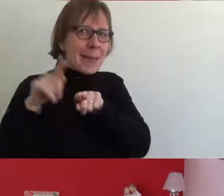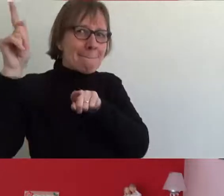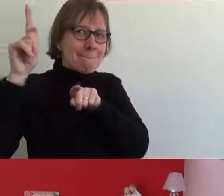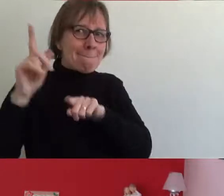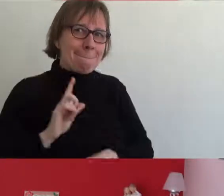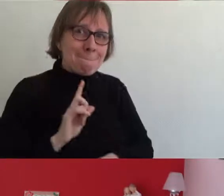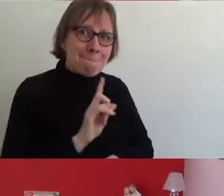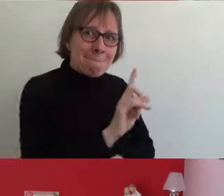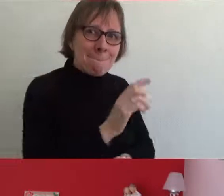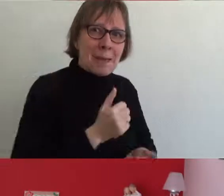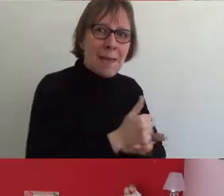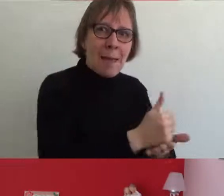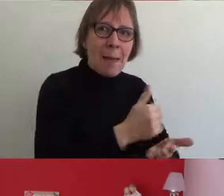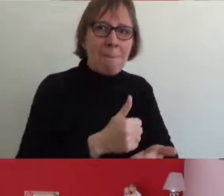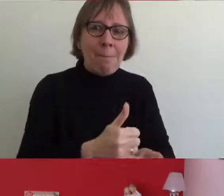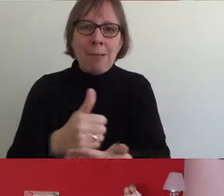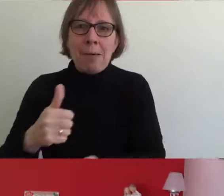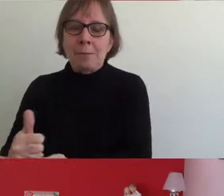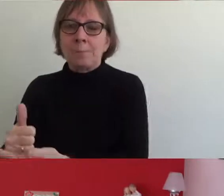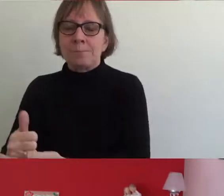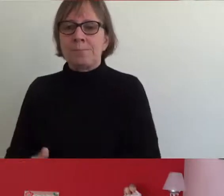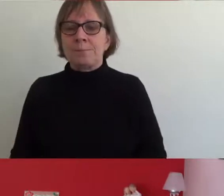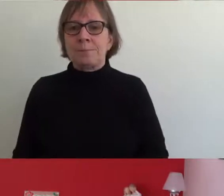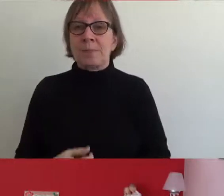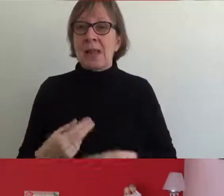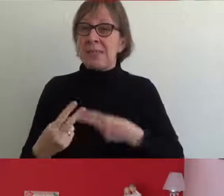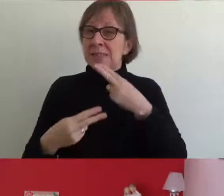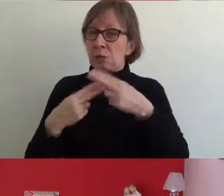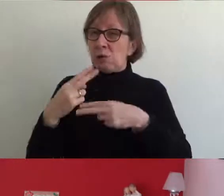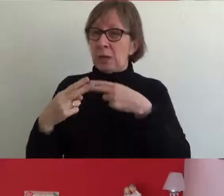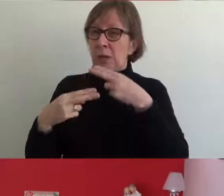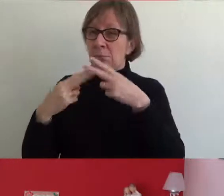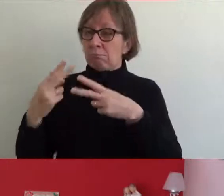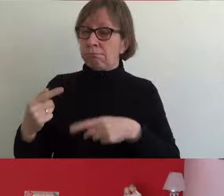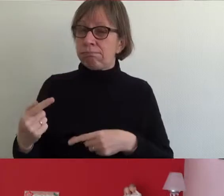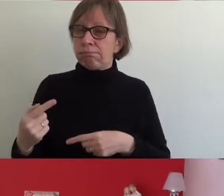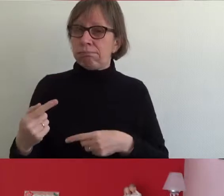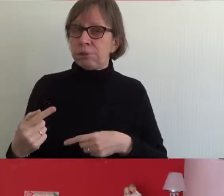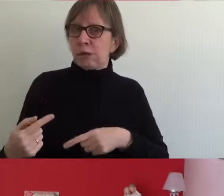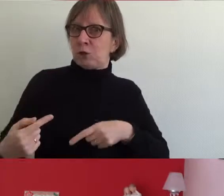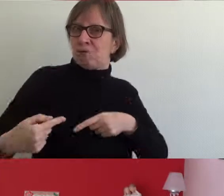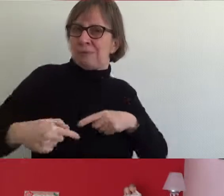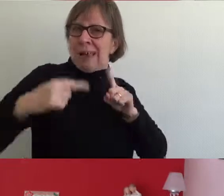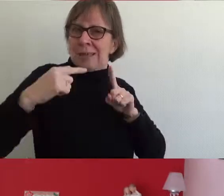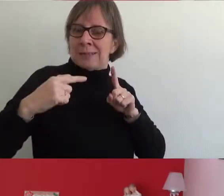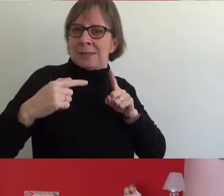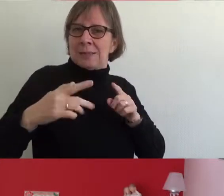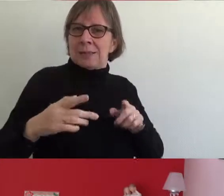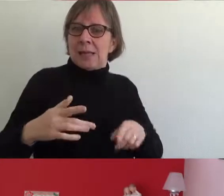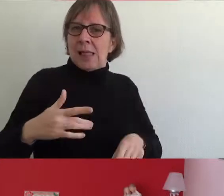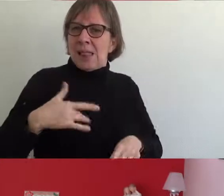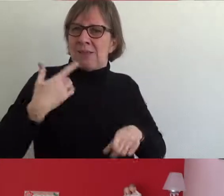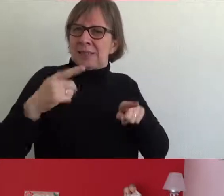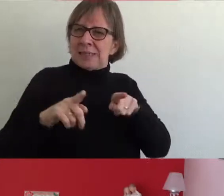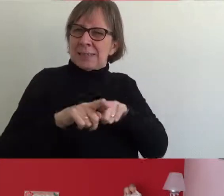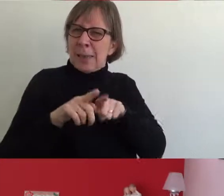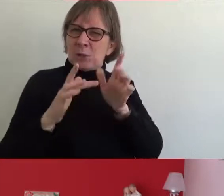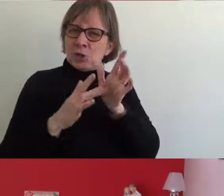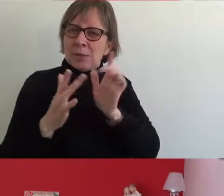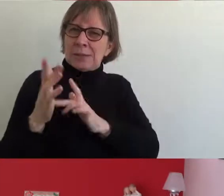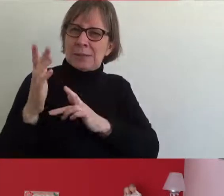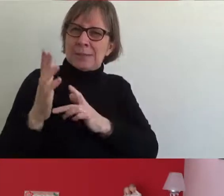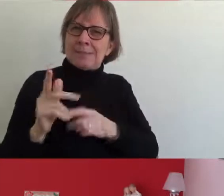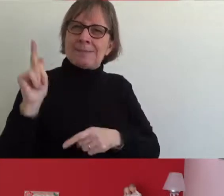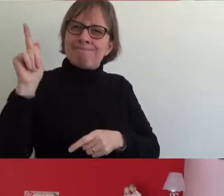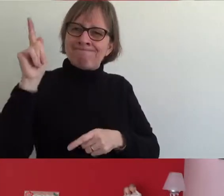like Jesus, to do the things that he did, let's sing this and be challenged to live as